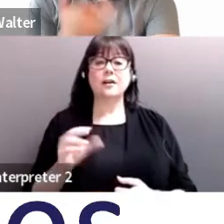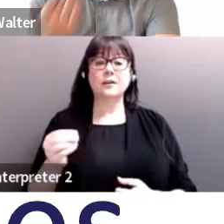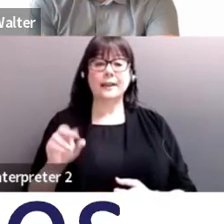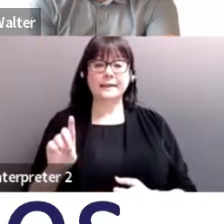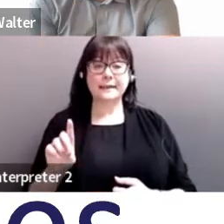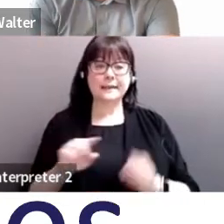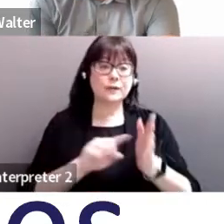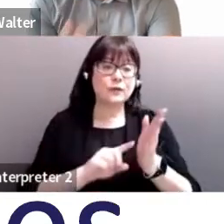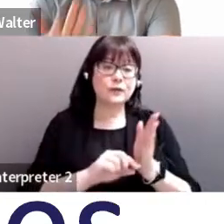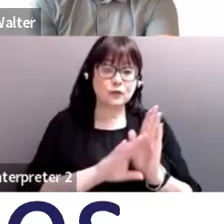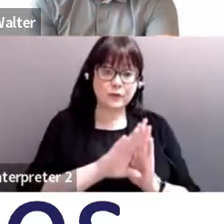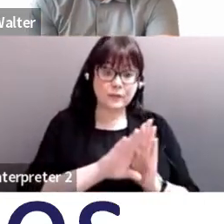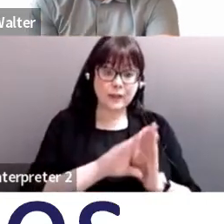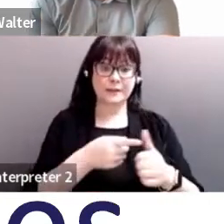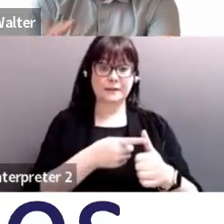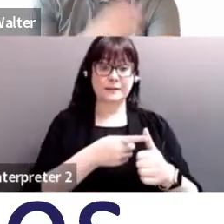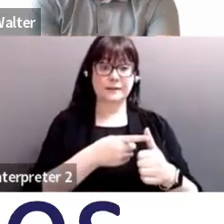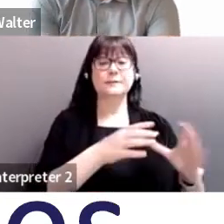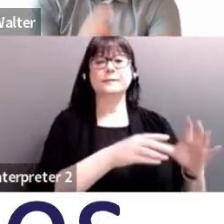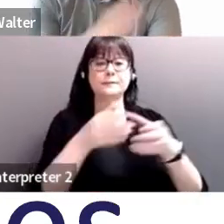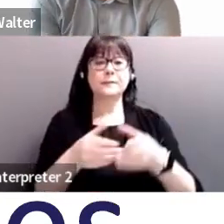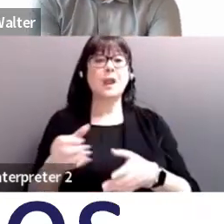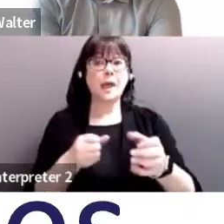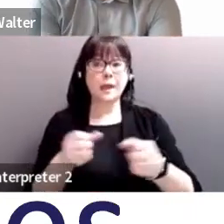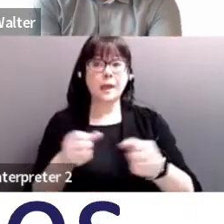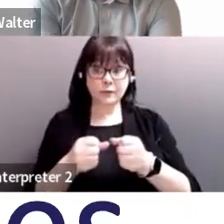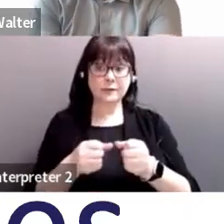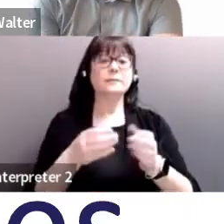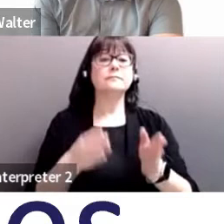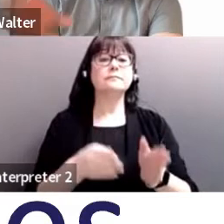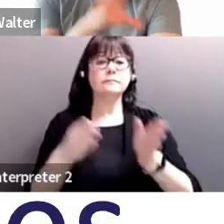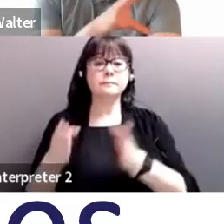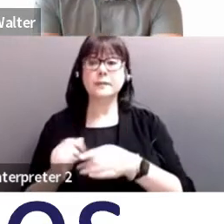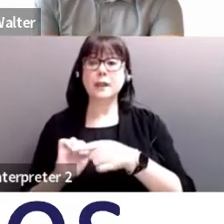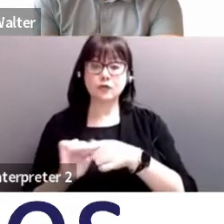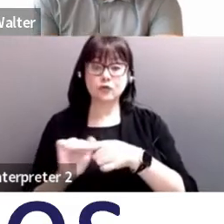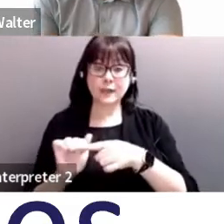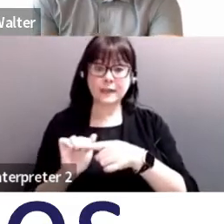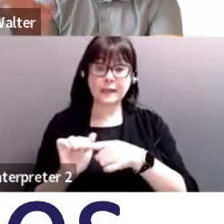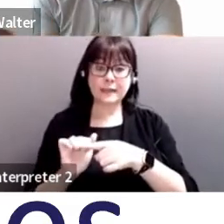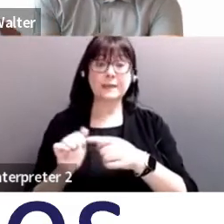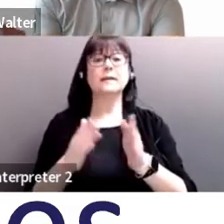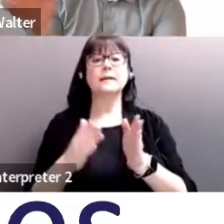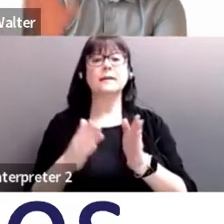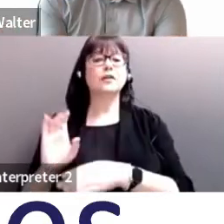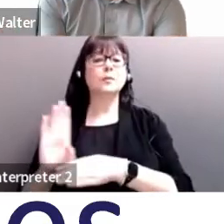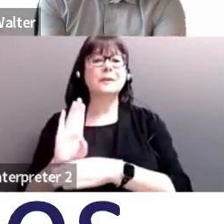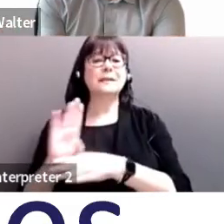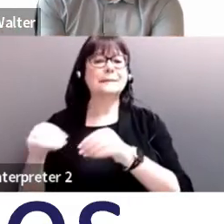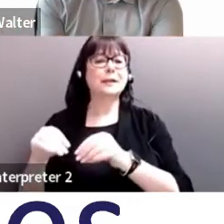R&D, hiring, training, and then market expansion, right? So we can see that all 4 of these are very